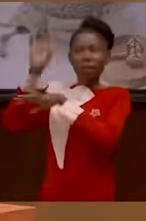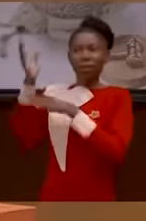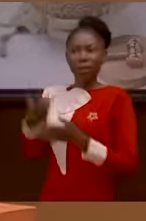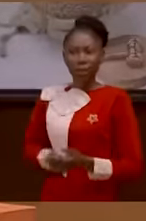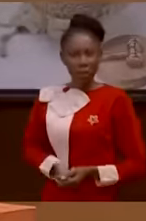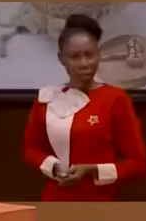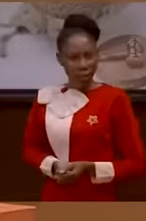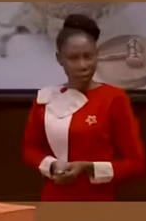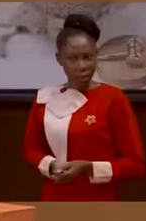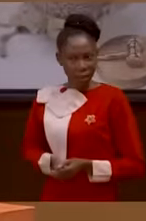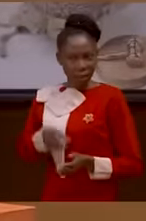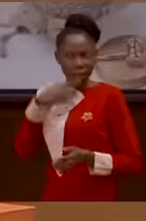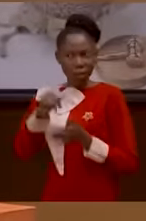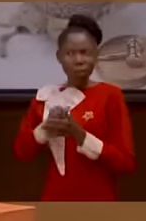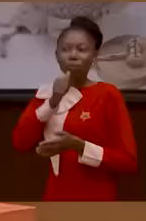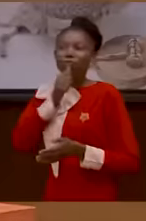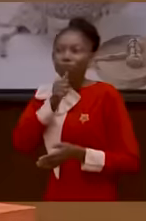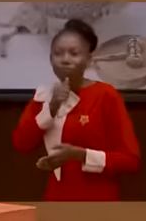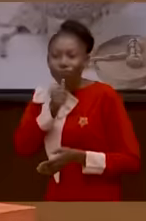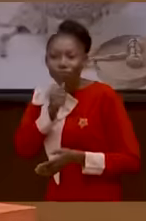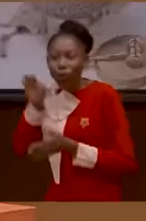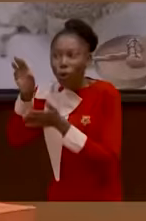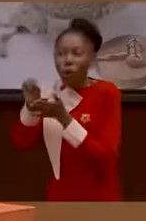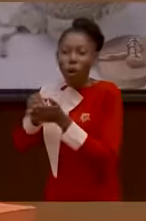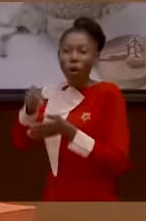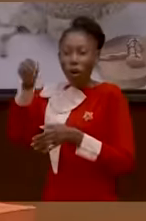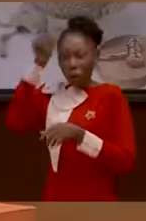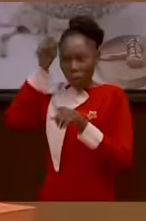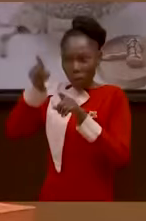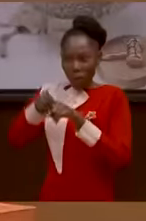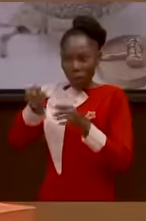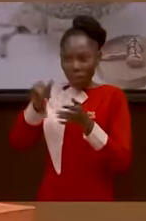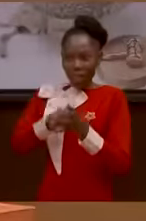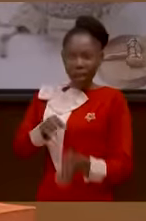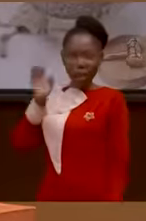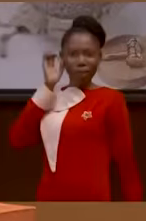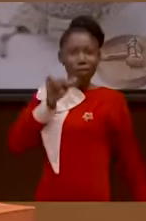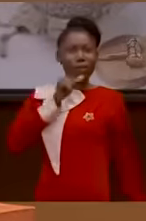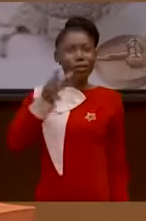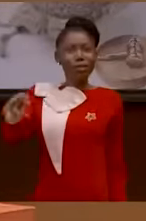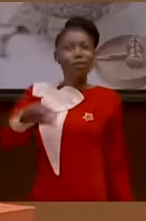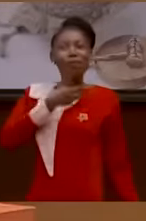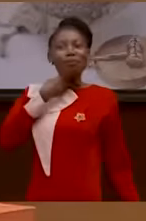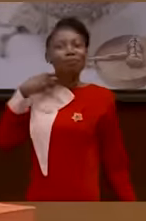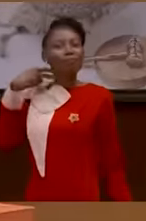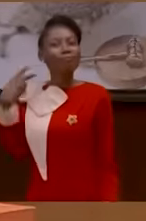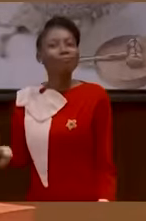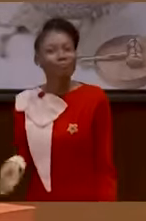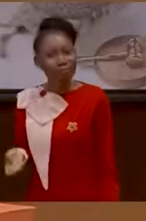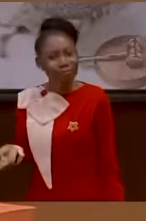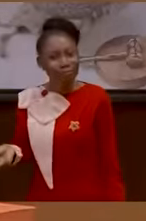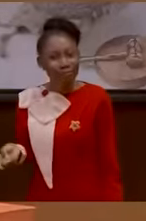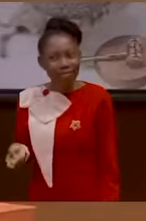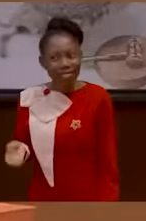it secret between my younger brother and her that she is a prophetess. And meanwhile, on the long